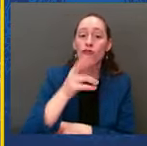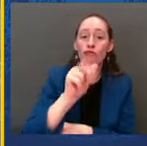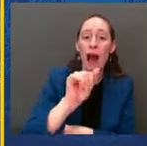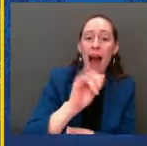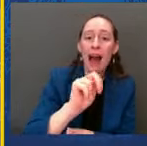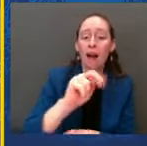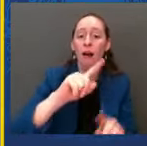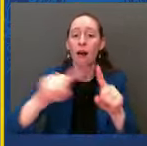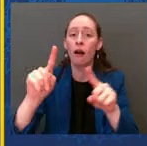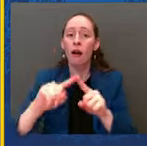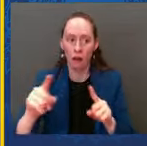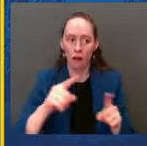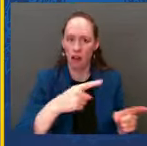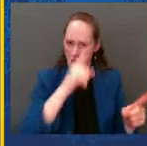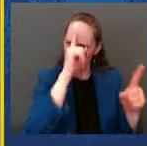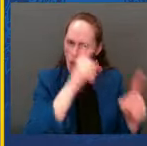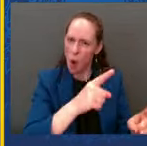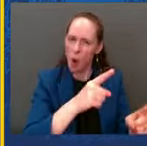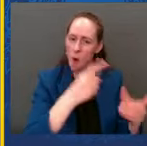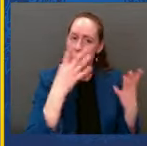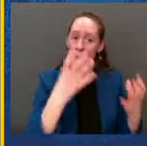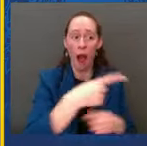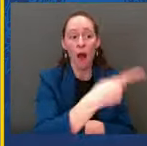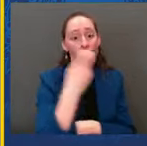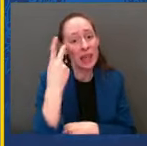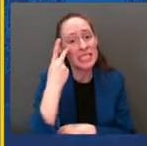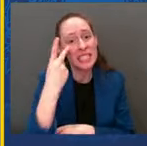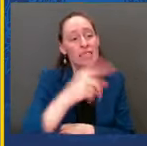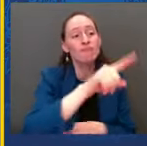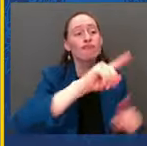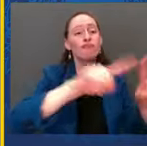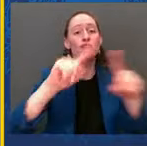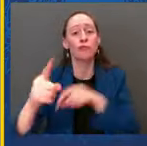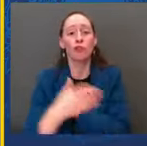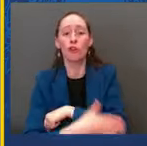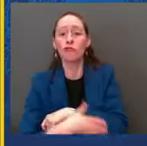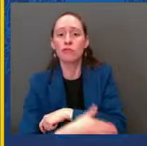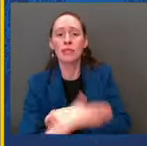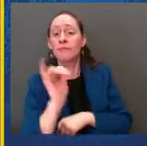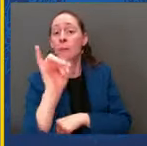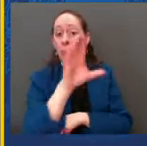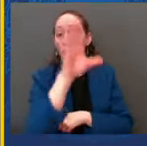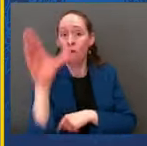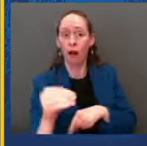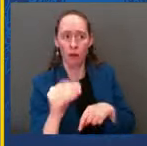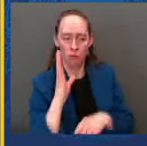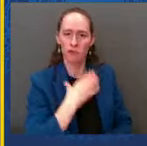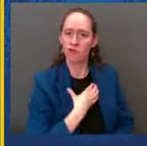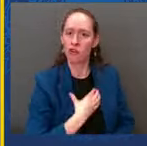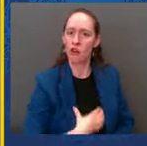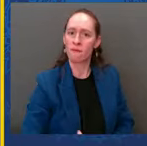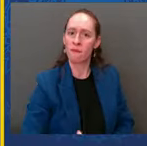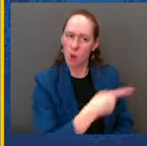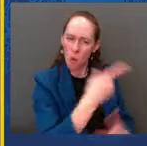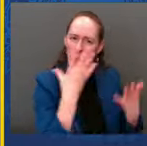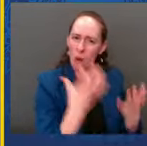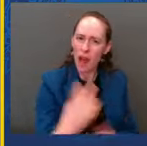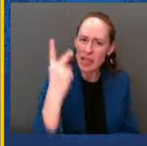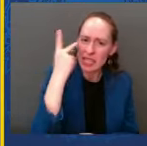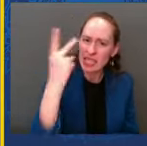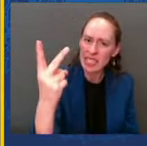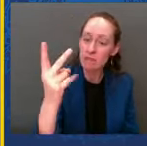hard. Instead, the United States and the G7 and partners around the world answered the call